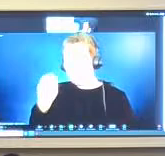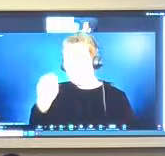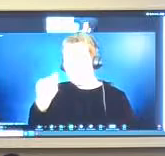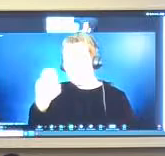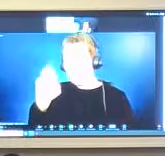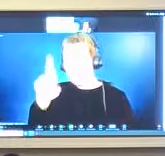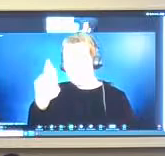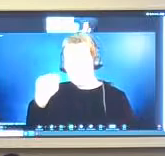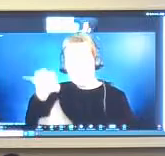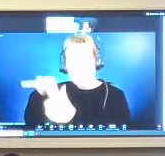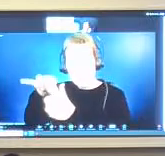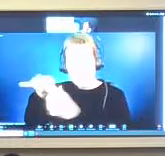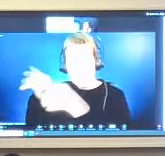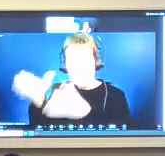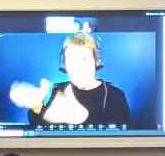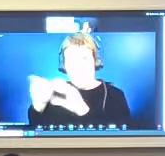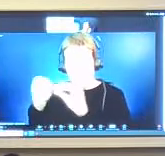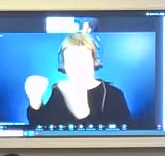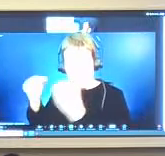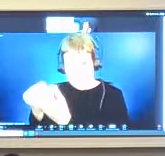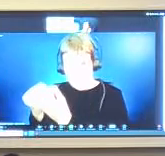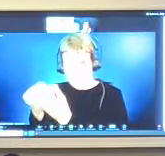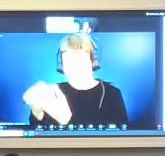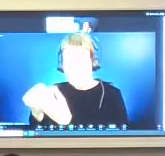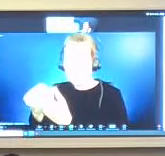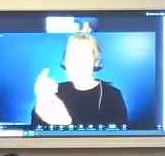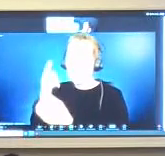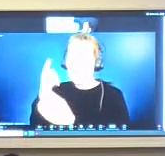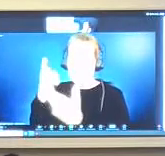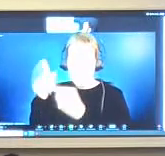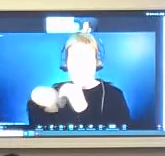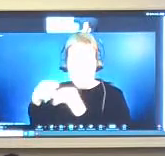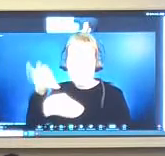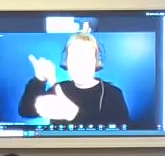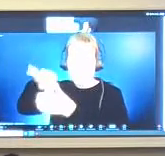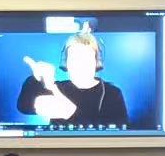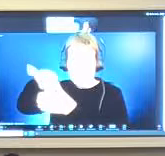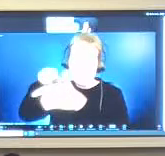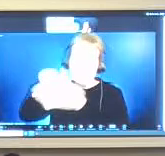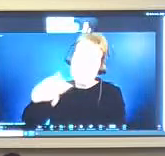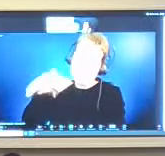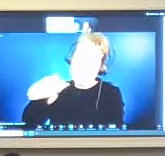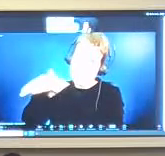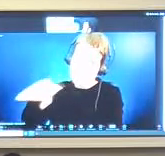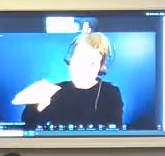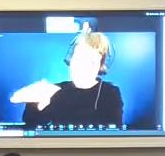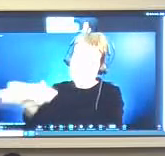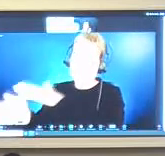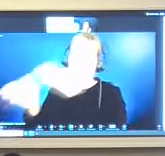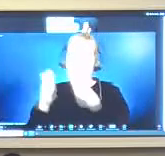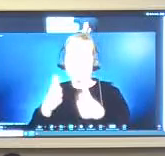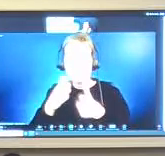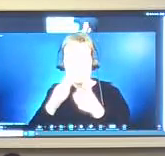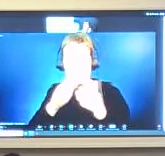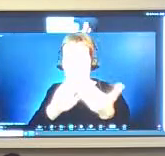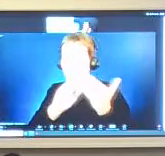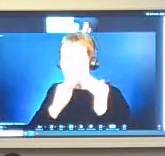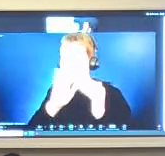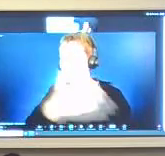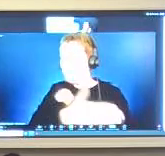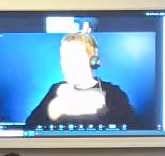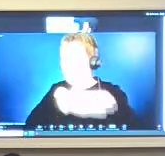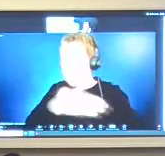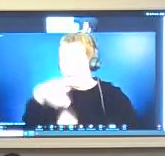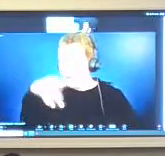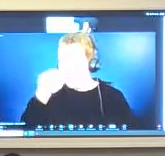there's also a road safety plan that I'm working with systems within the